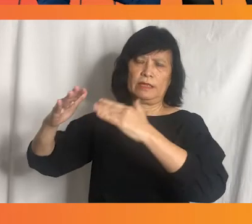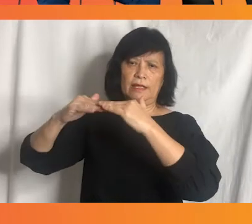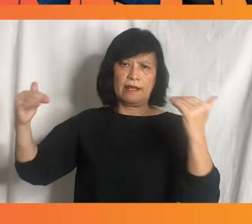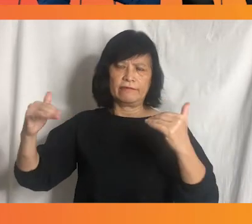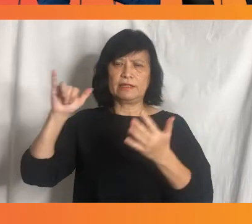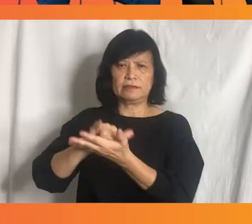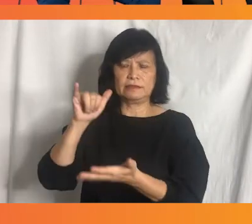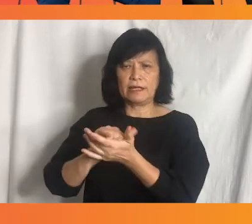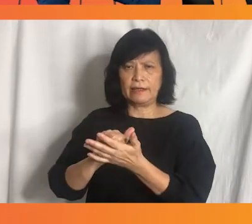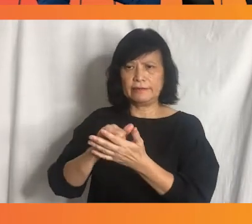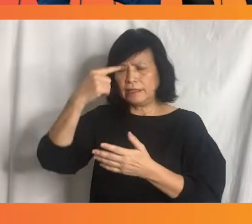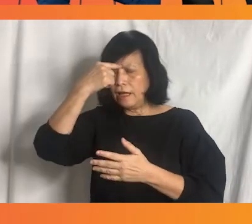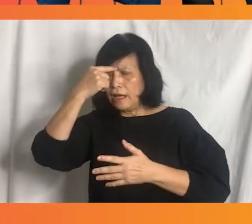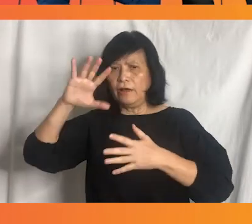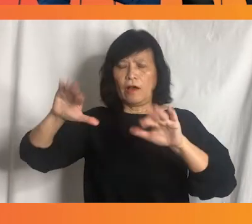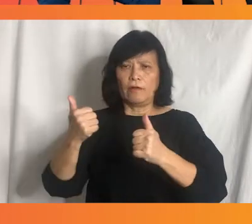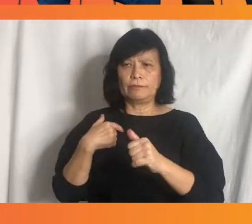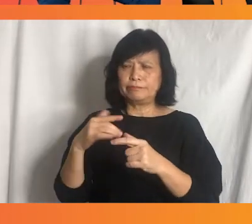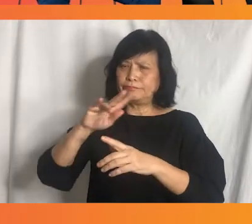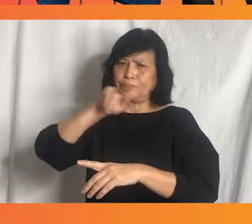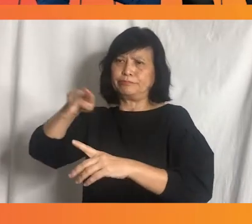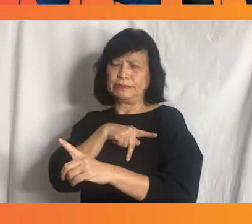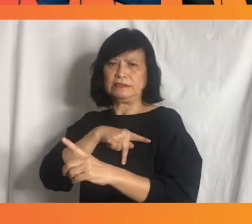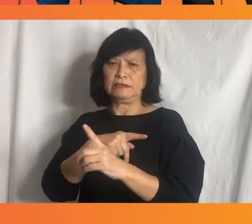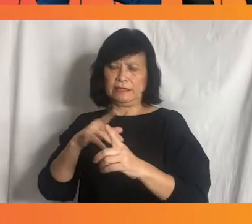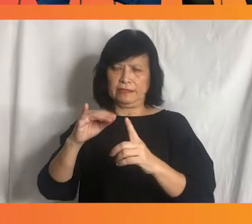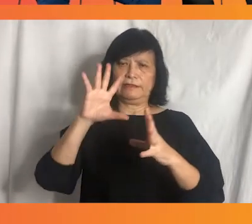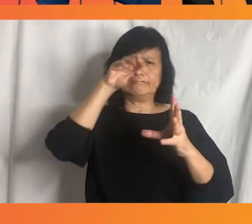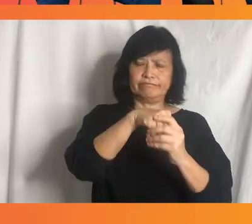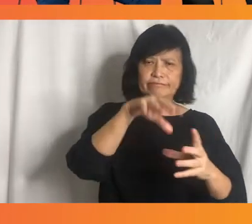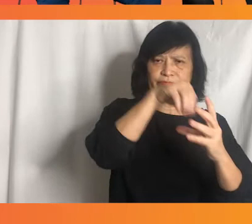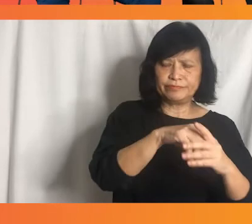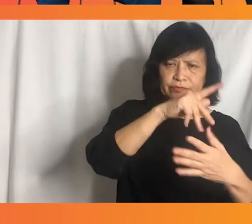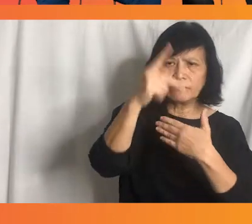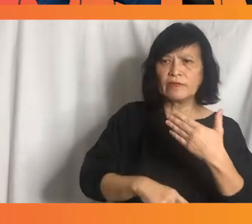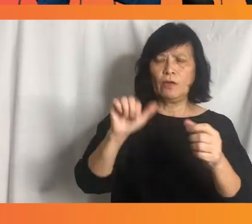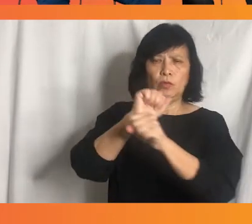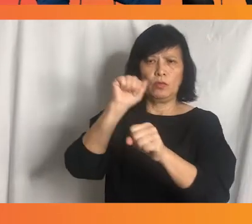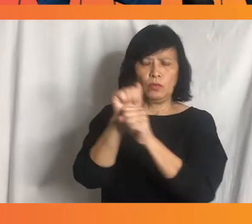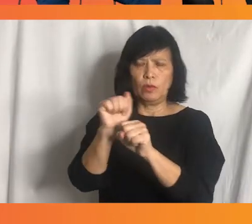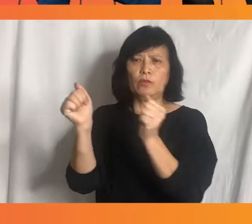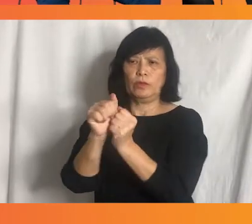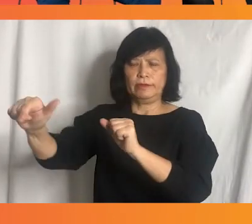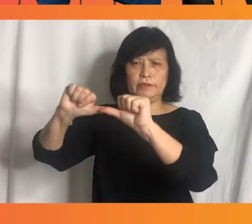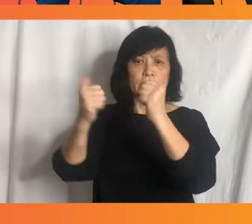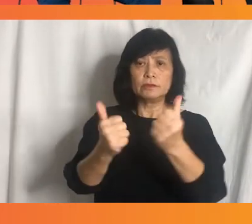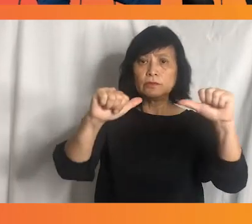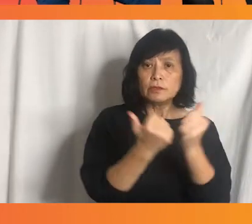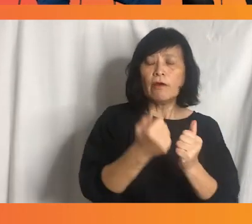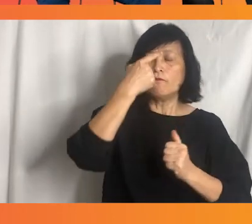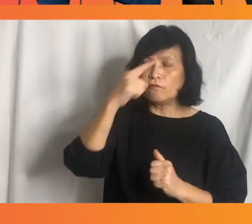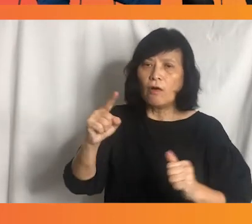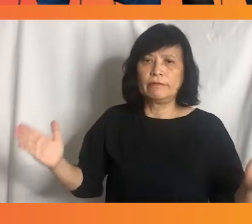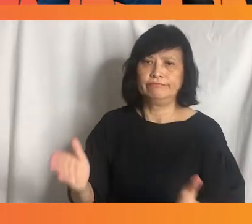entail formulating specialized inclusive programs, working together with disability sports organizations to create opportunities for engagement in